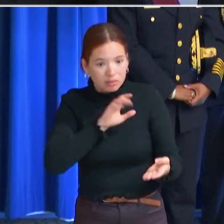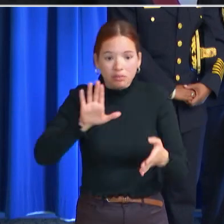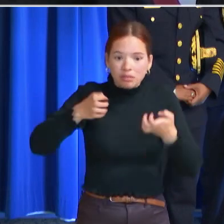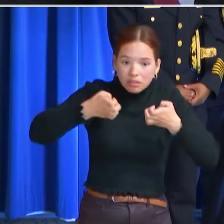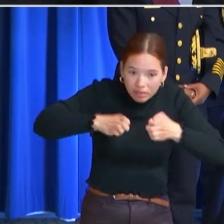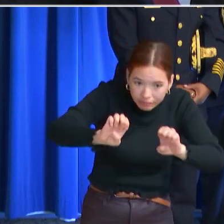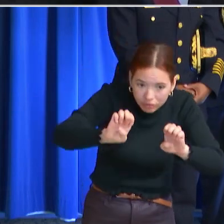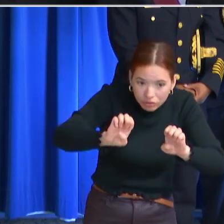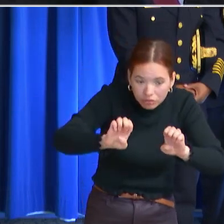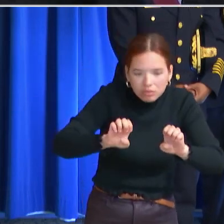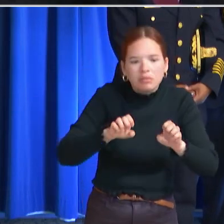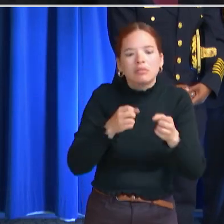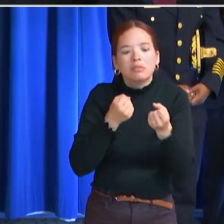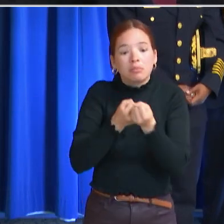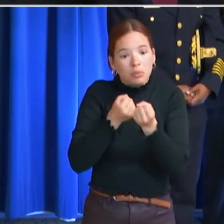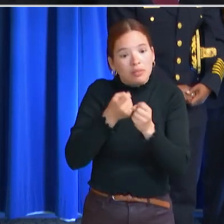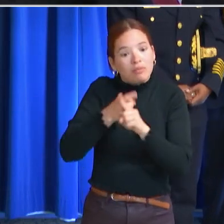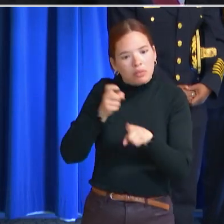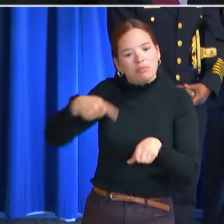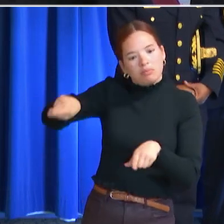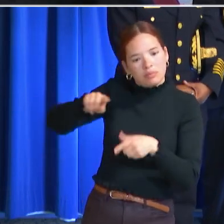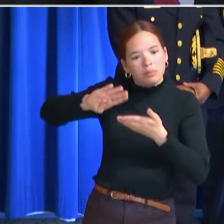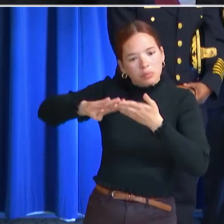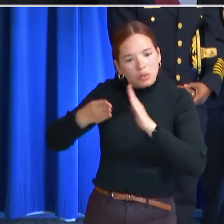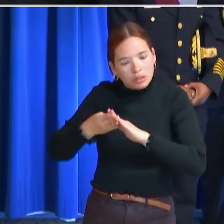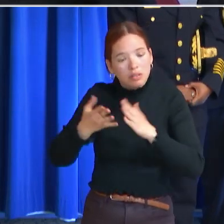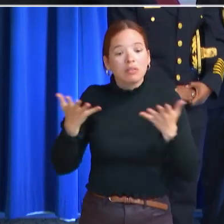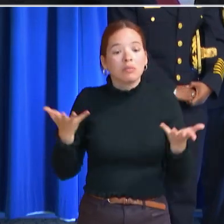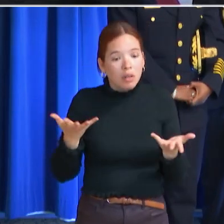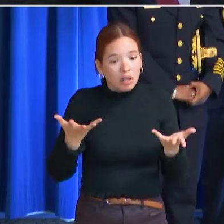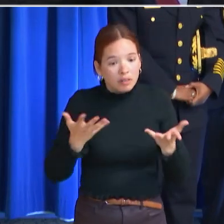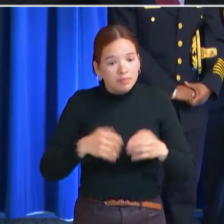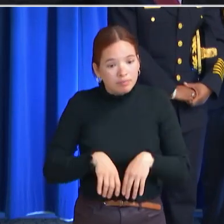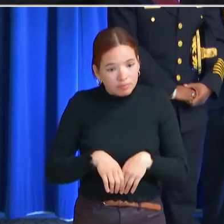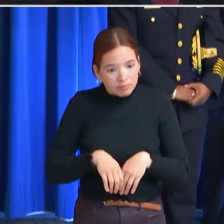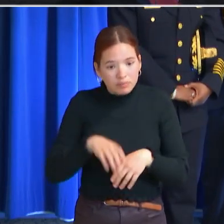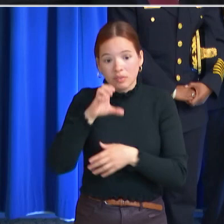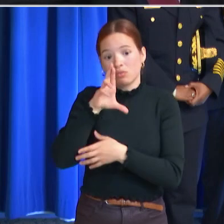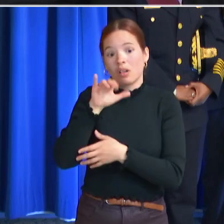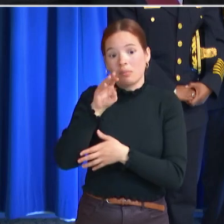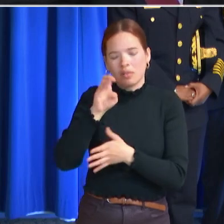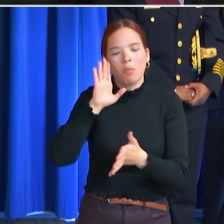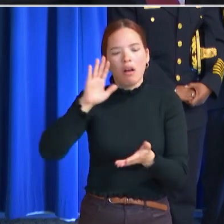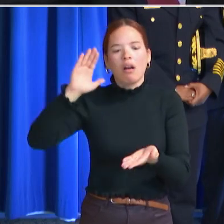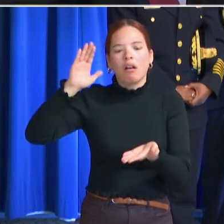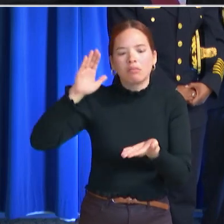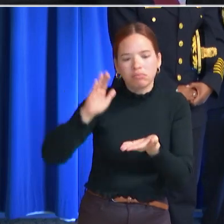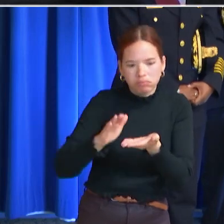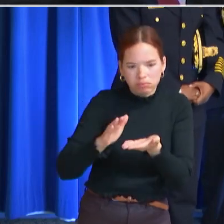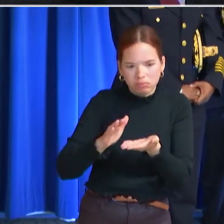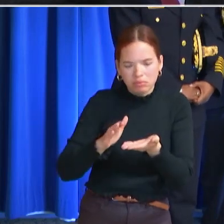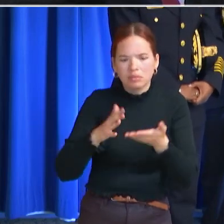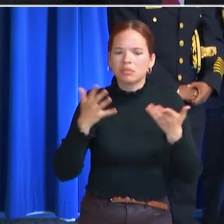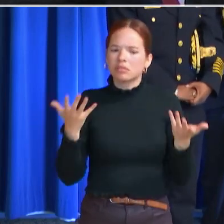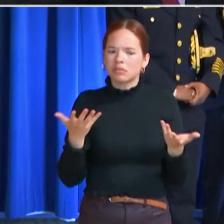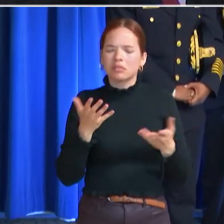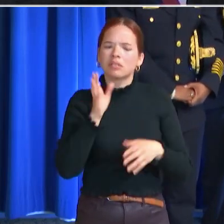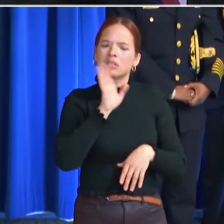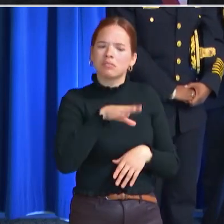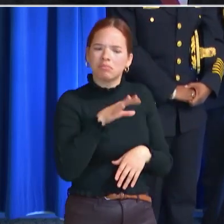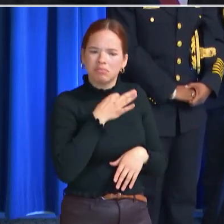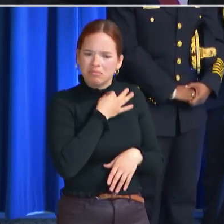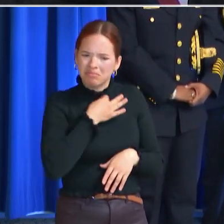from the community, will lead to a reduction in crime. And some people may ask, well, wow, things seem like,